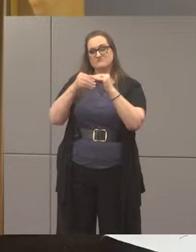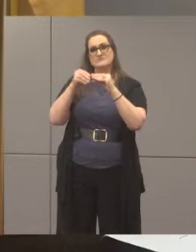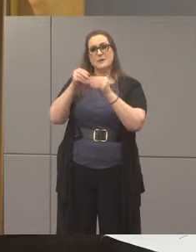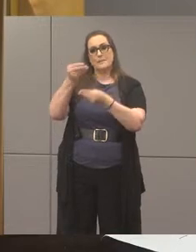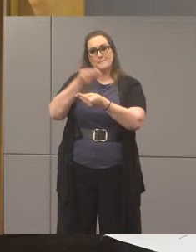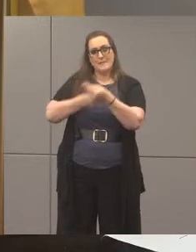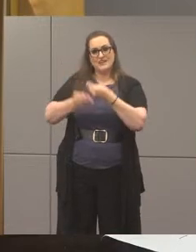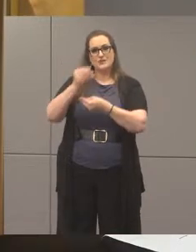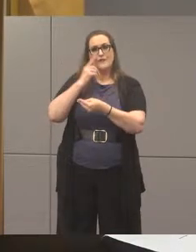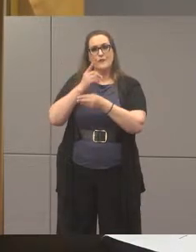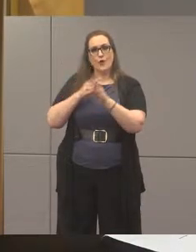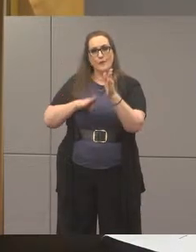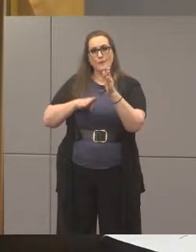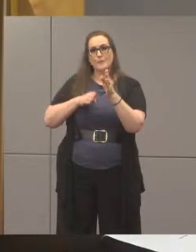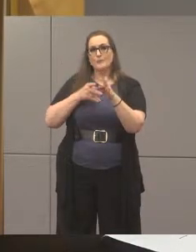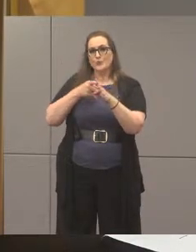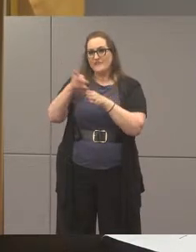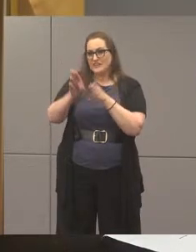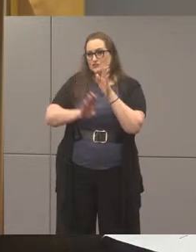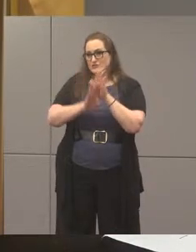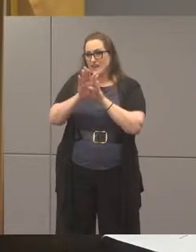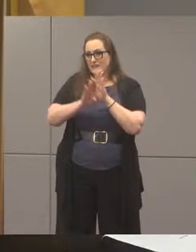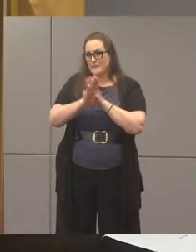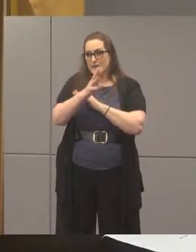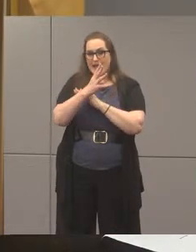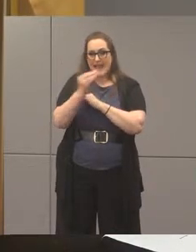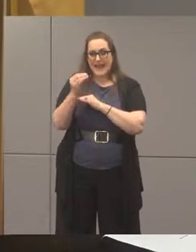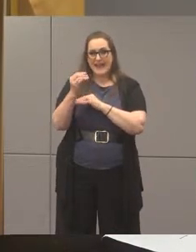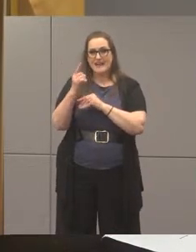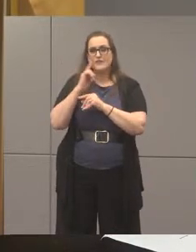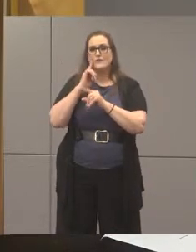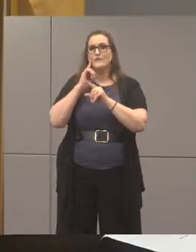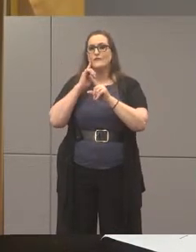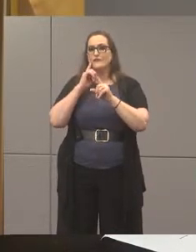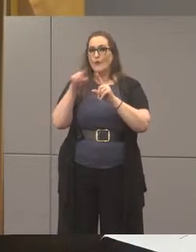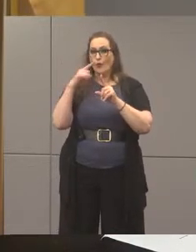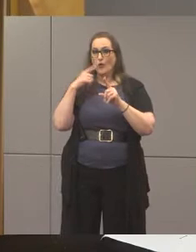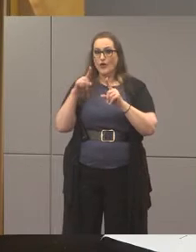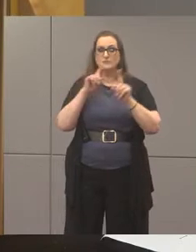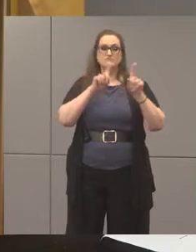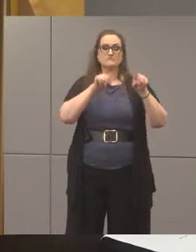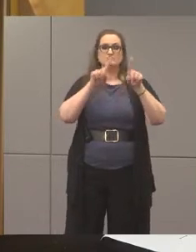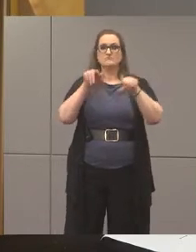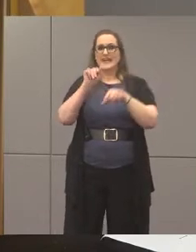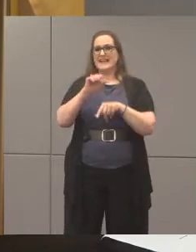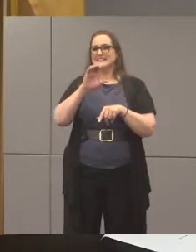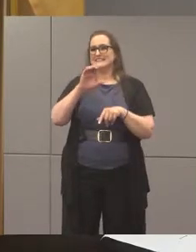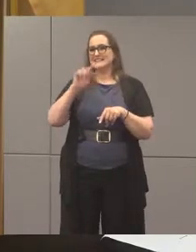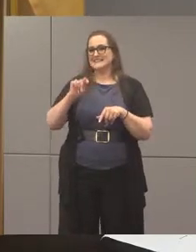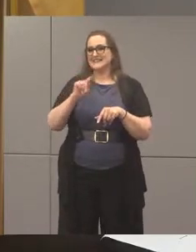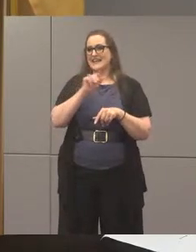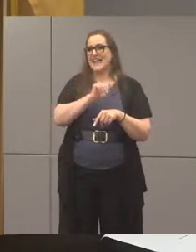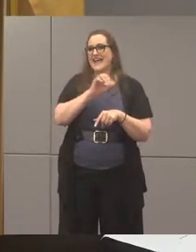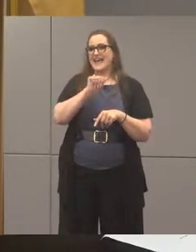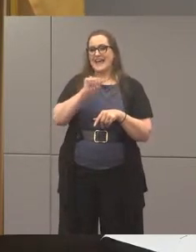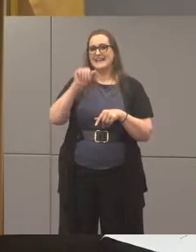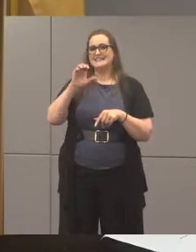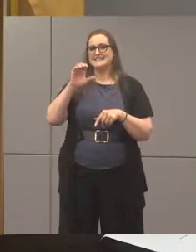for professional development, and it is to attend ACCT,